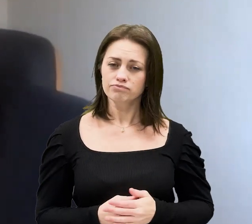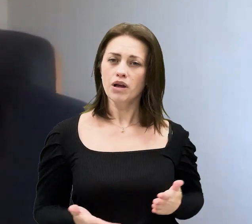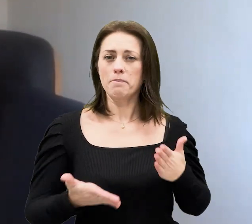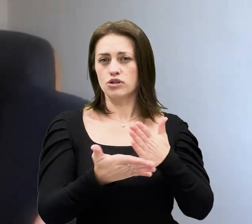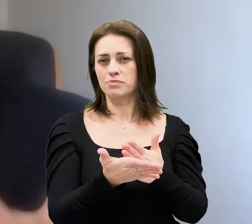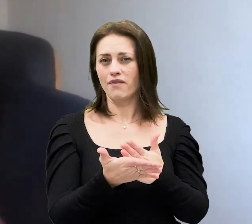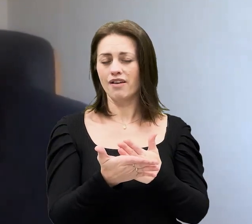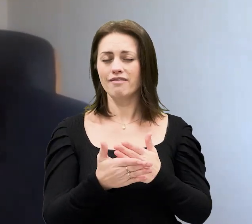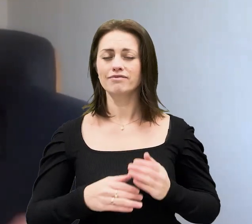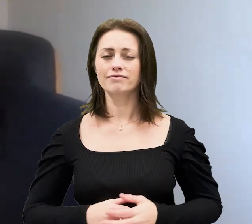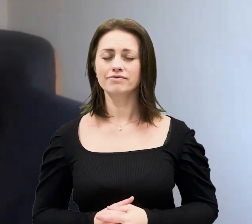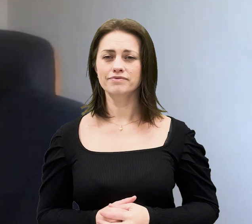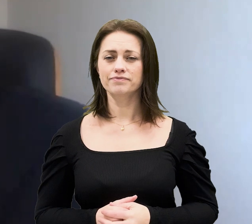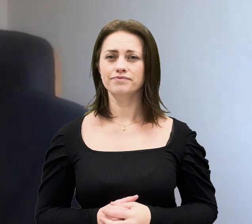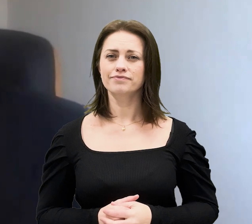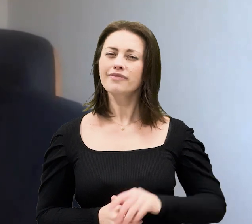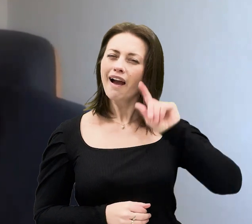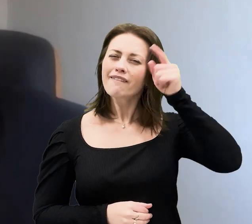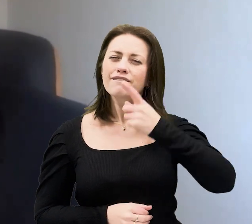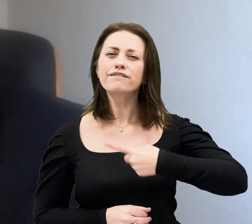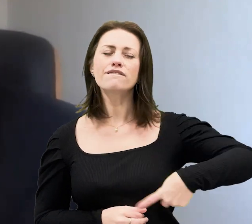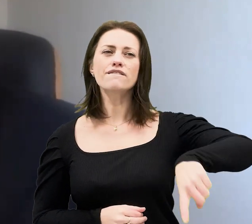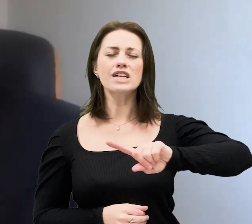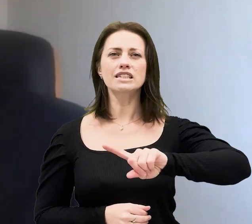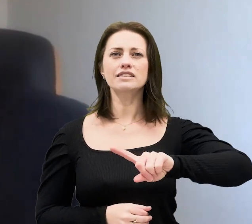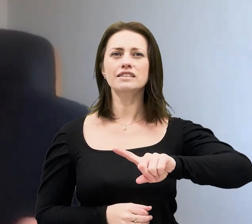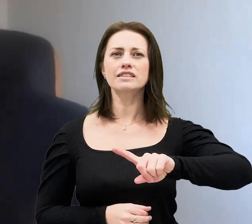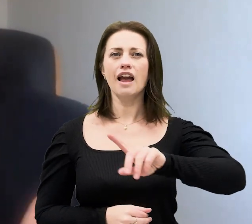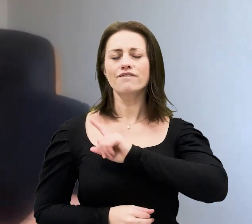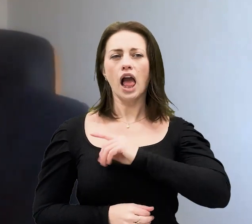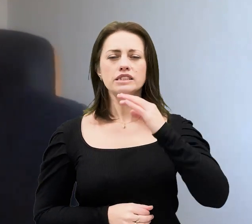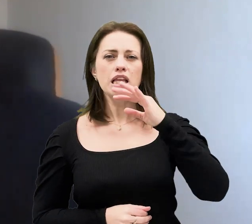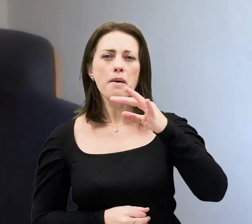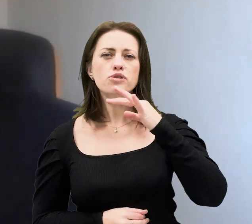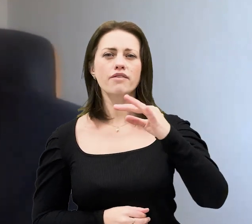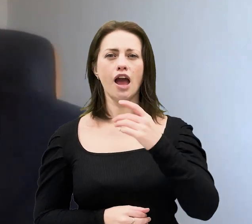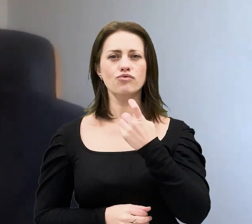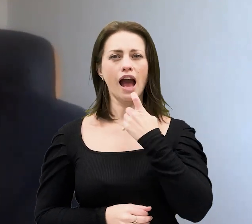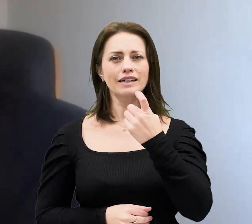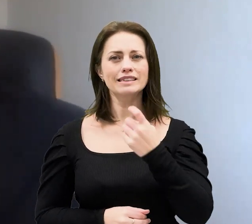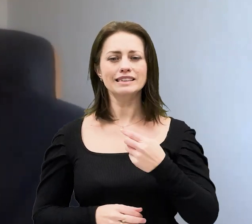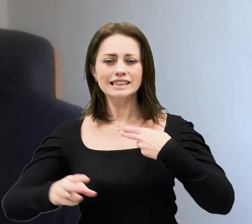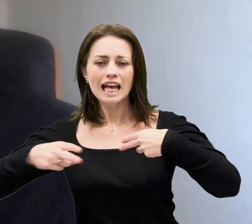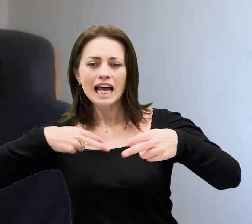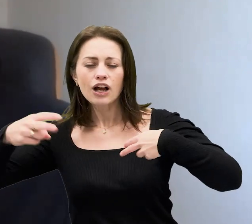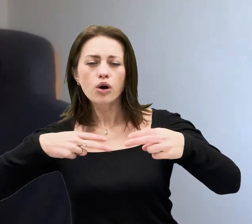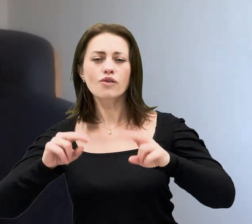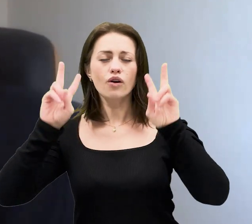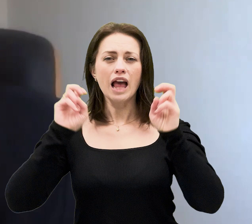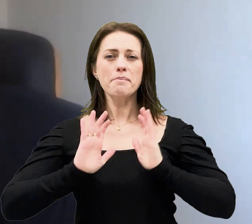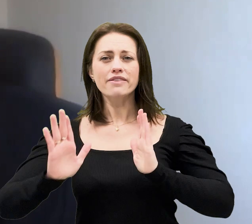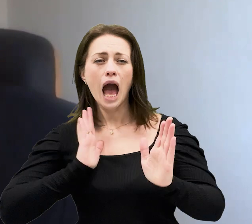my classroom, I would bring in these conversations on caste politics or religion or the conversation on inclusion and